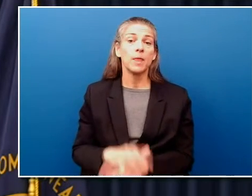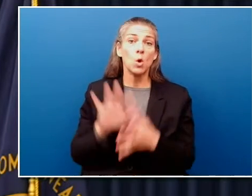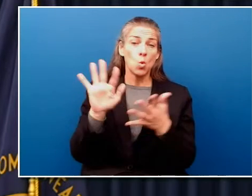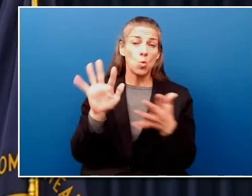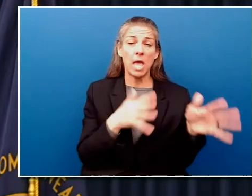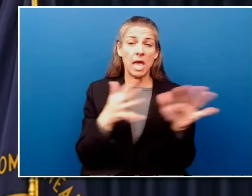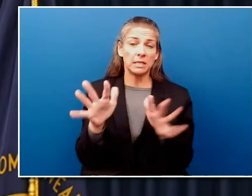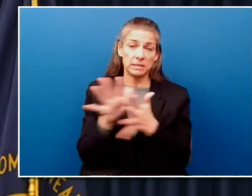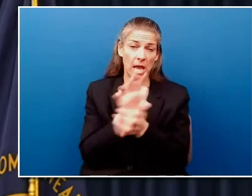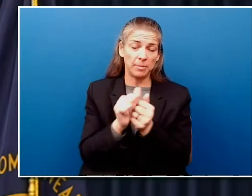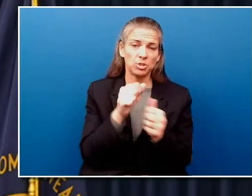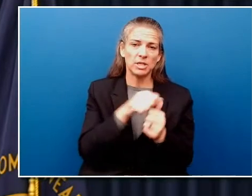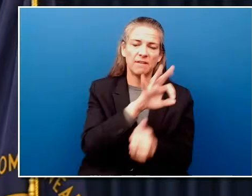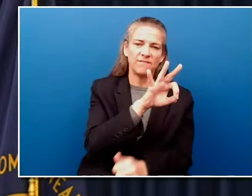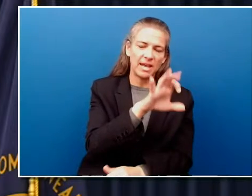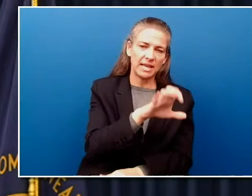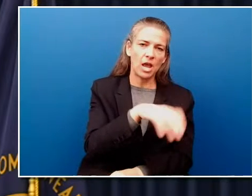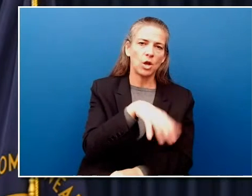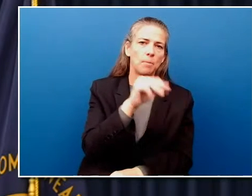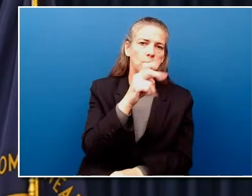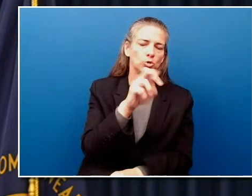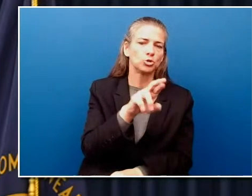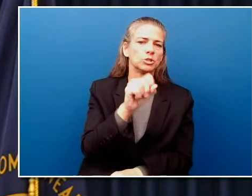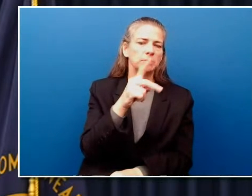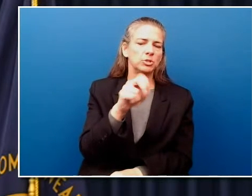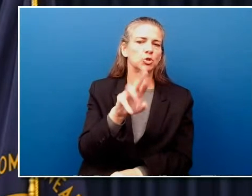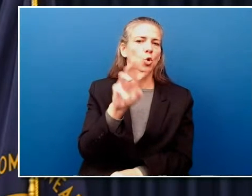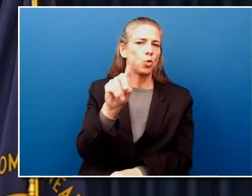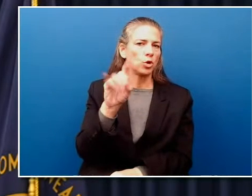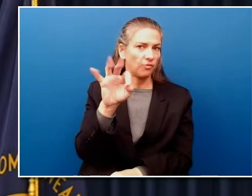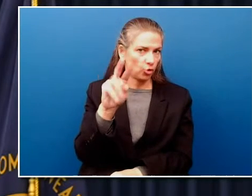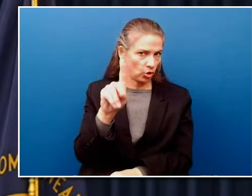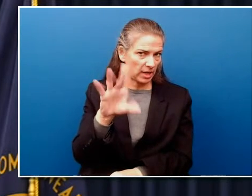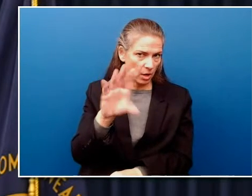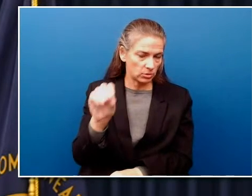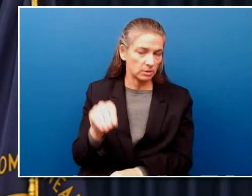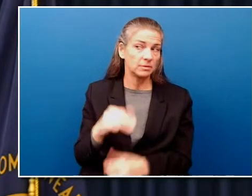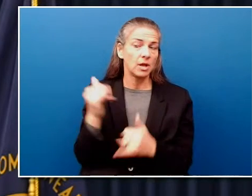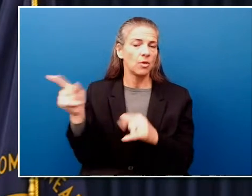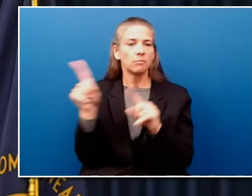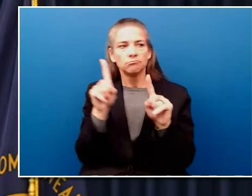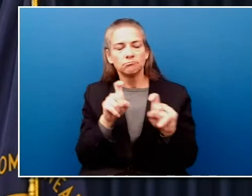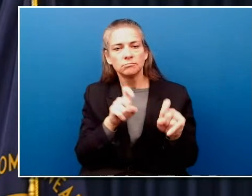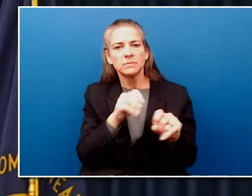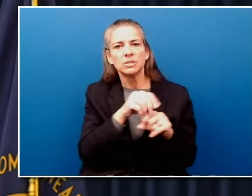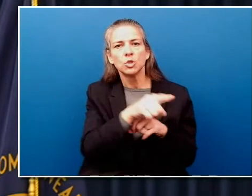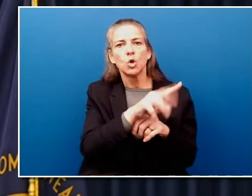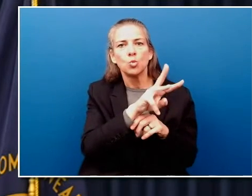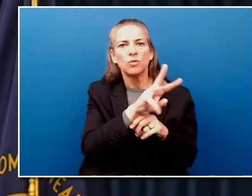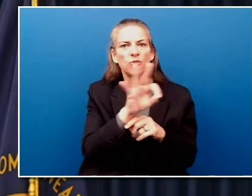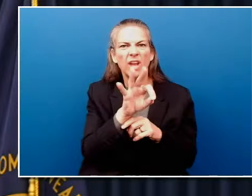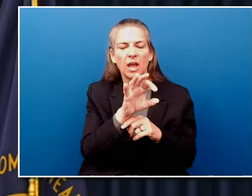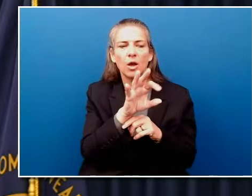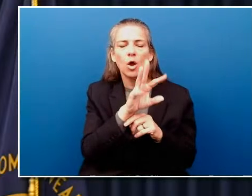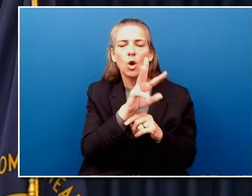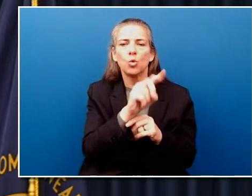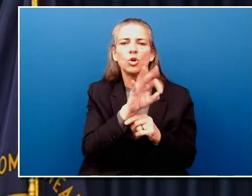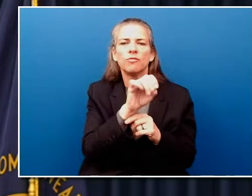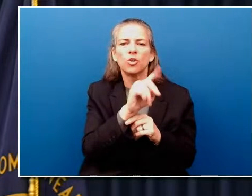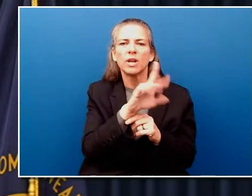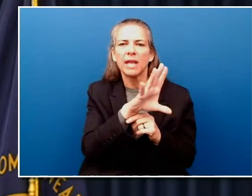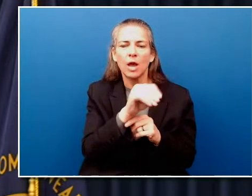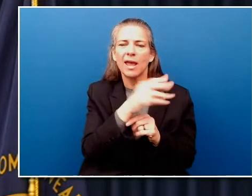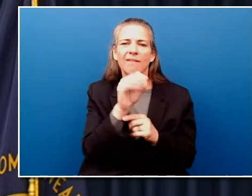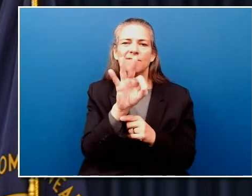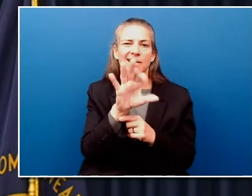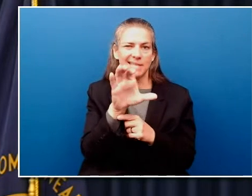Mercer, Spencer, and Woodford counties. And surveys are also planned today in Woodford and Fayette counties, which could ultimately